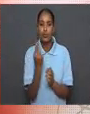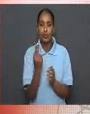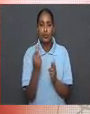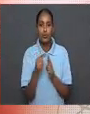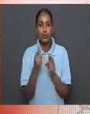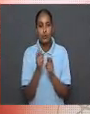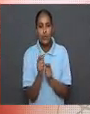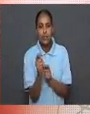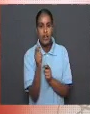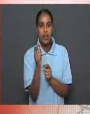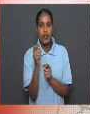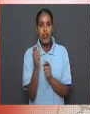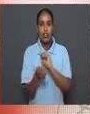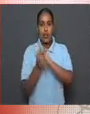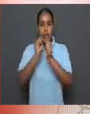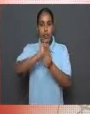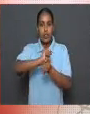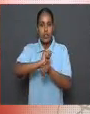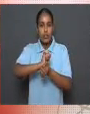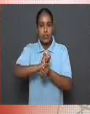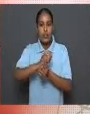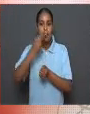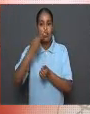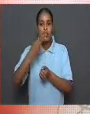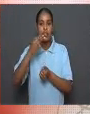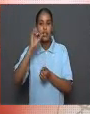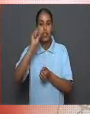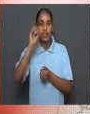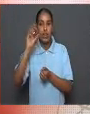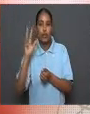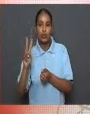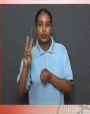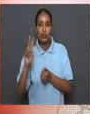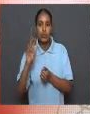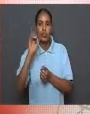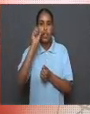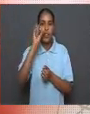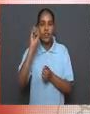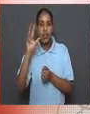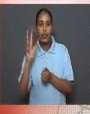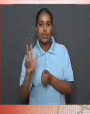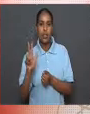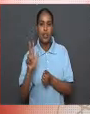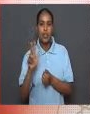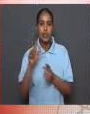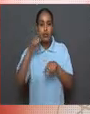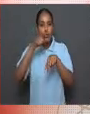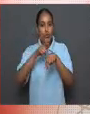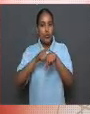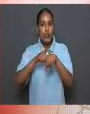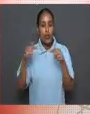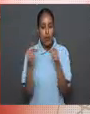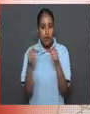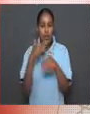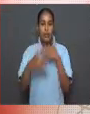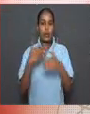to speed up the conversion of sulfur dioxide to sulfur trioxide during the